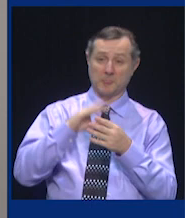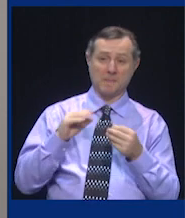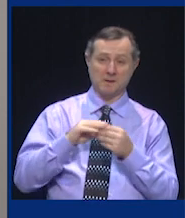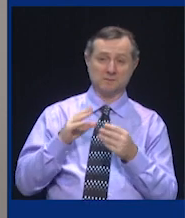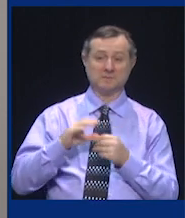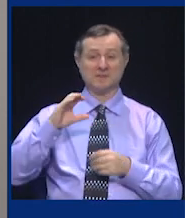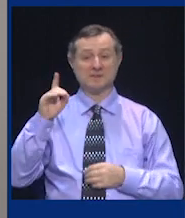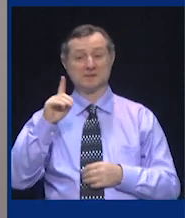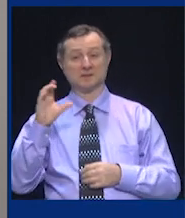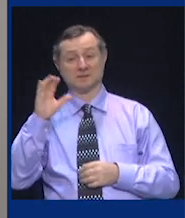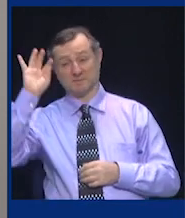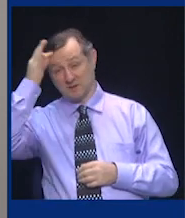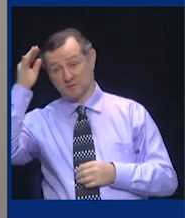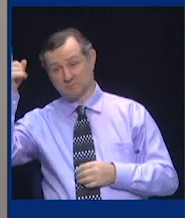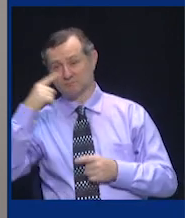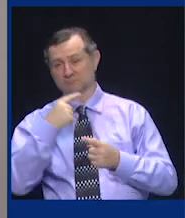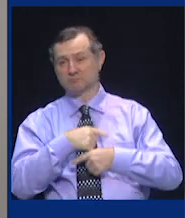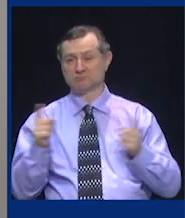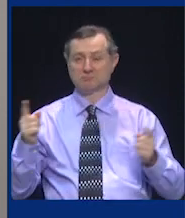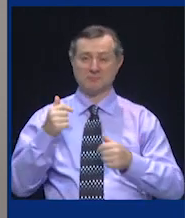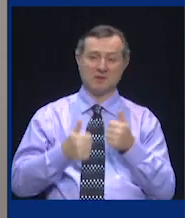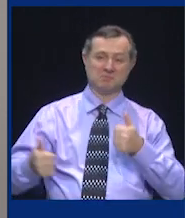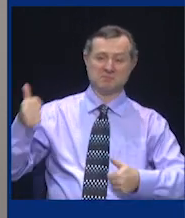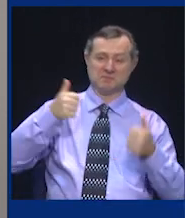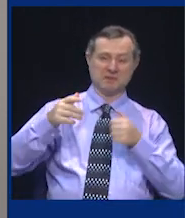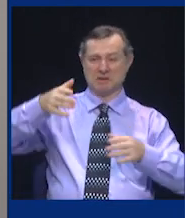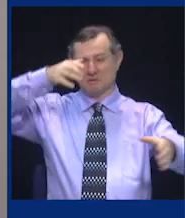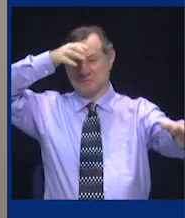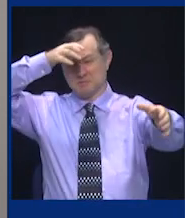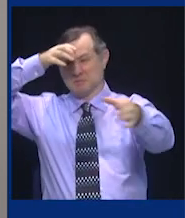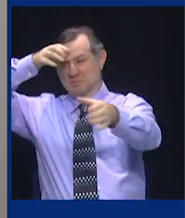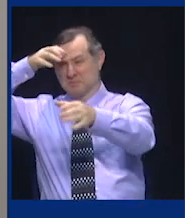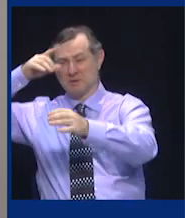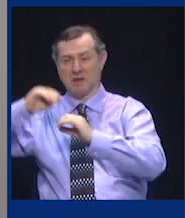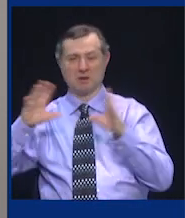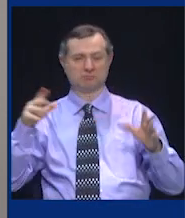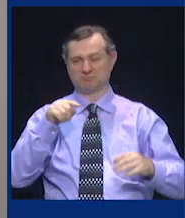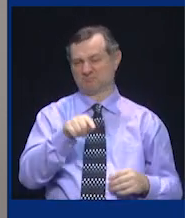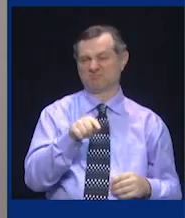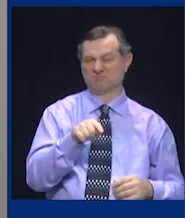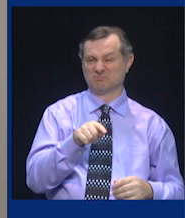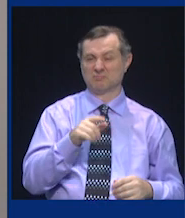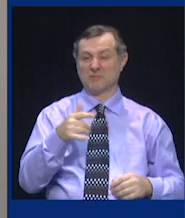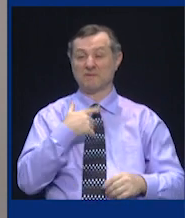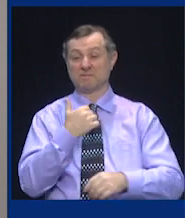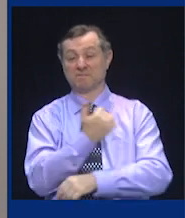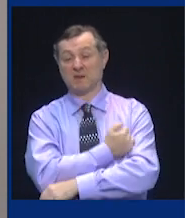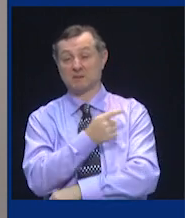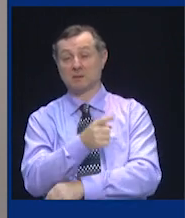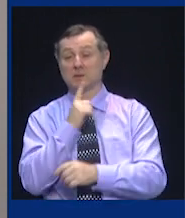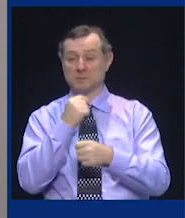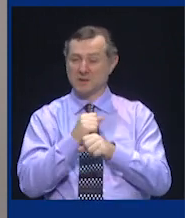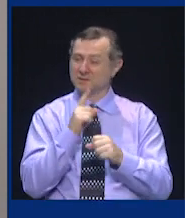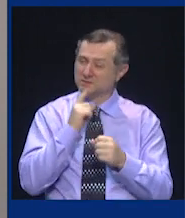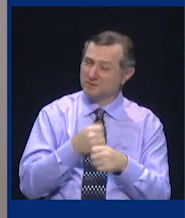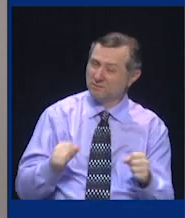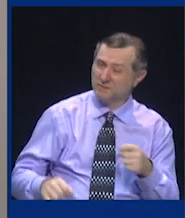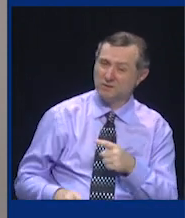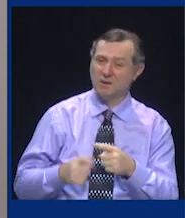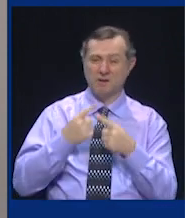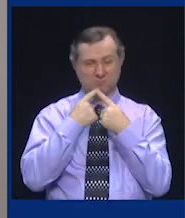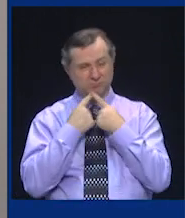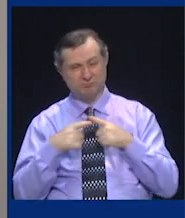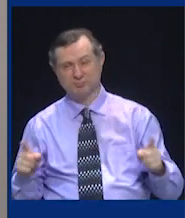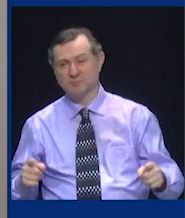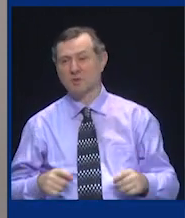CDC and from other health experts is clear. The available vaccines are safe, effective at minimizing severe